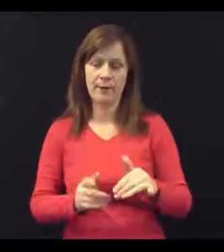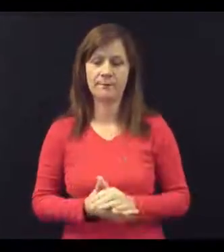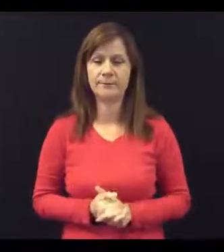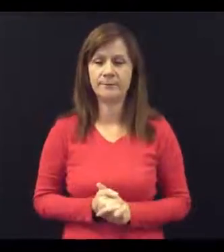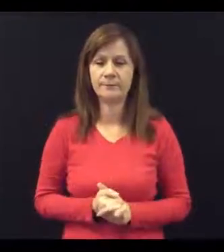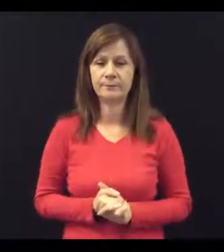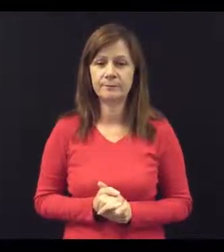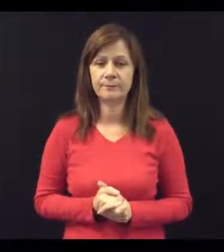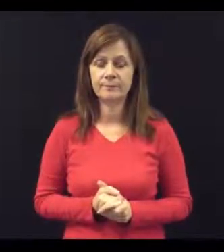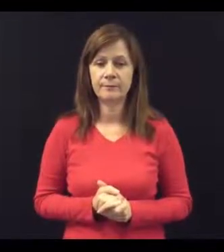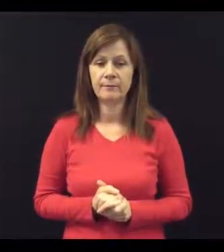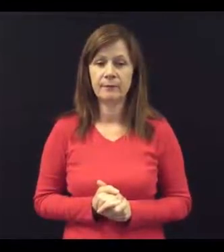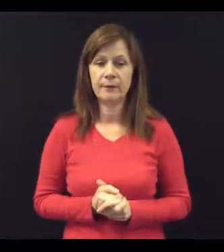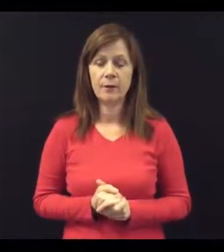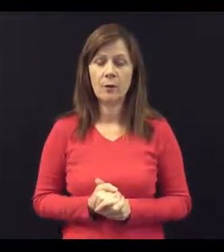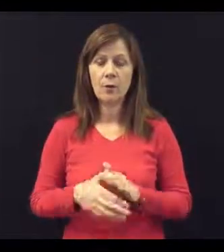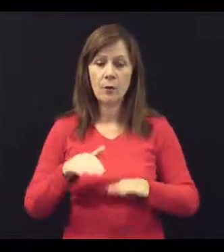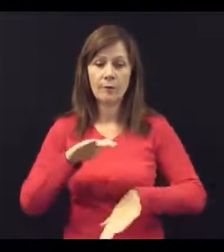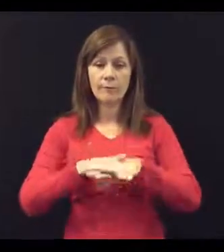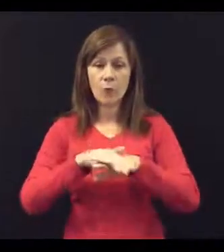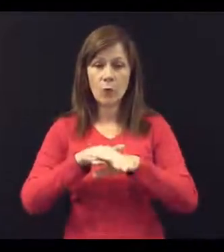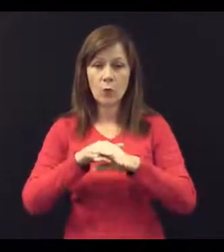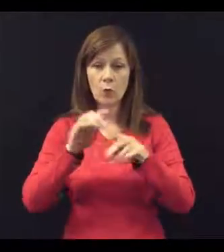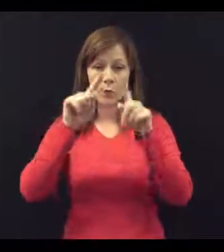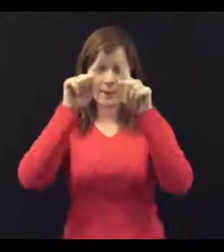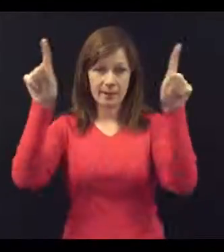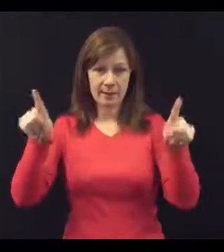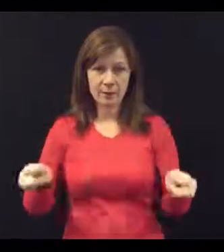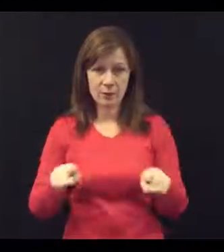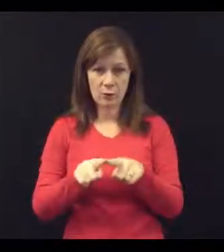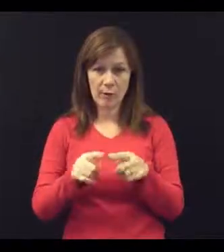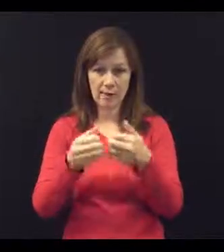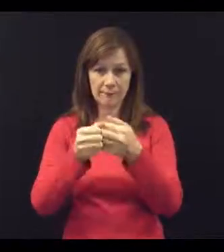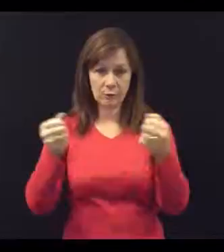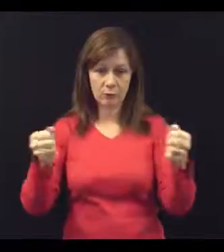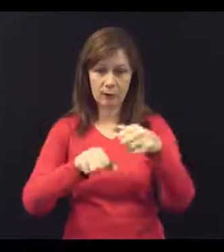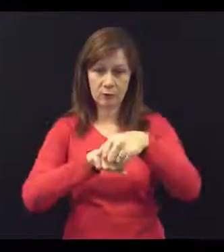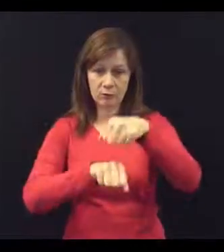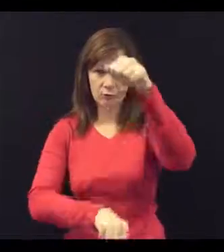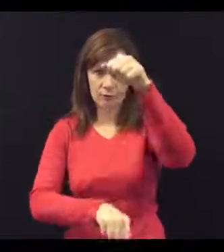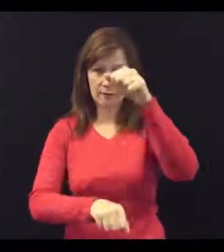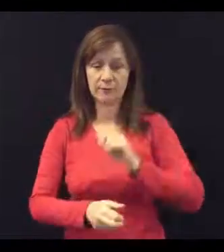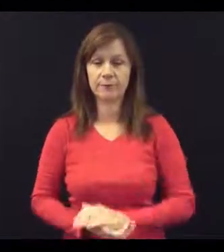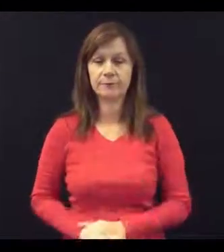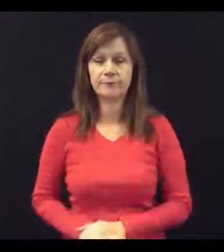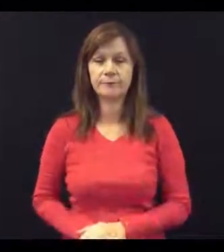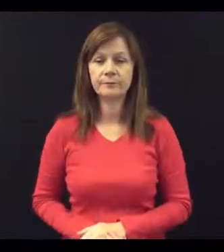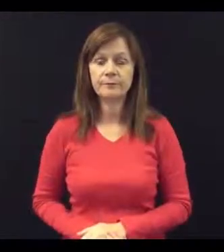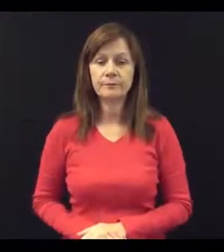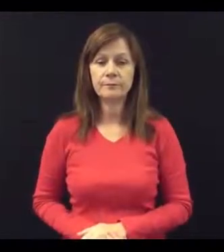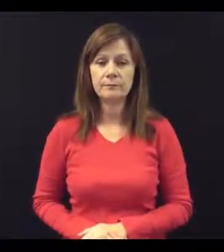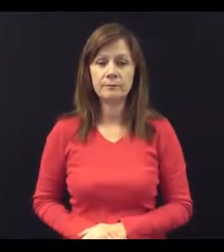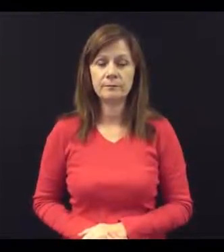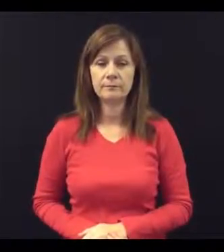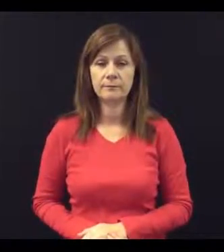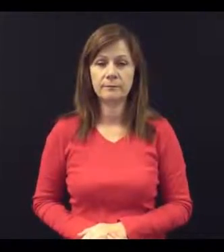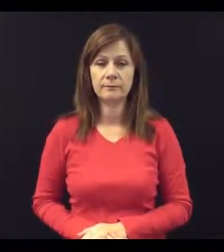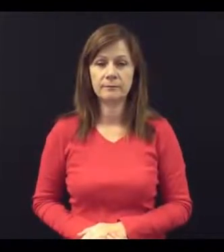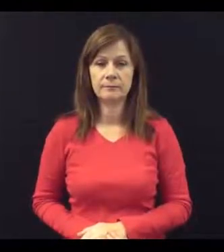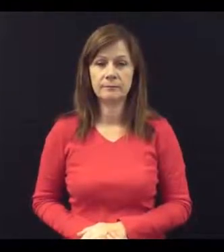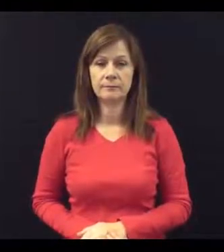look. Lastly, at the bottom is a full screen button, which makes the readable book area slightly larger by removing the book